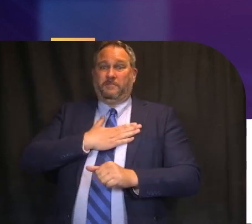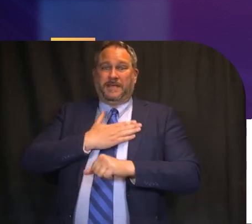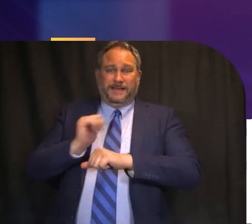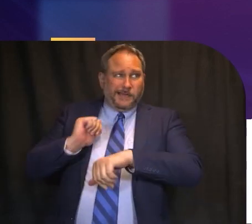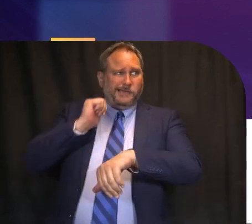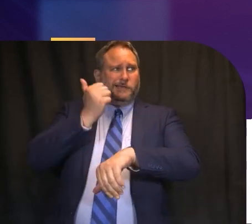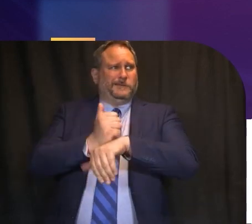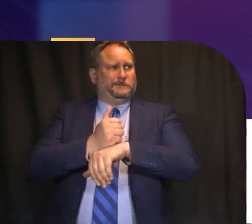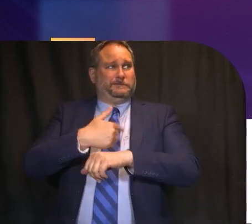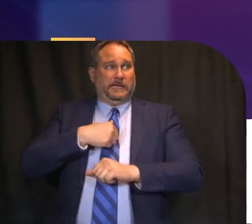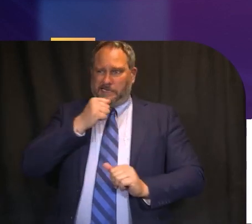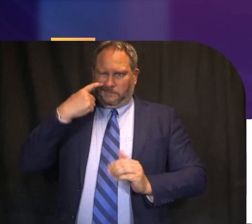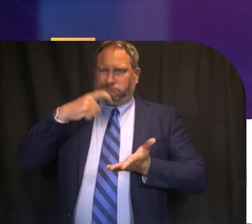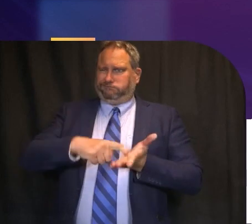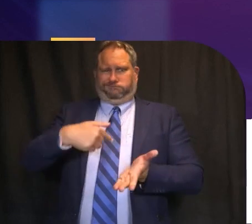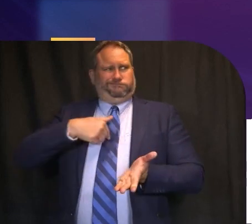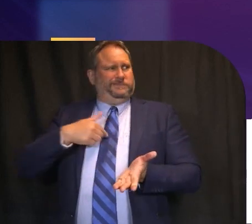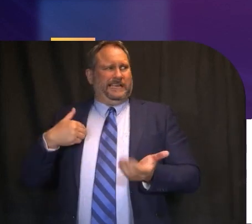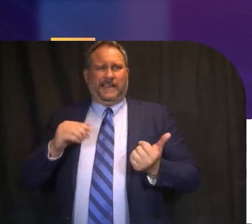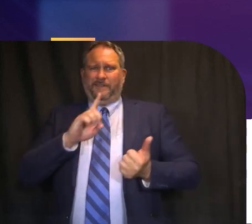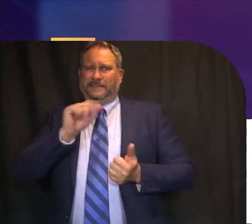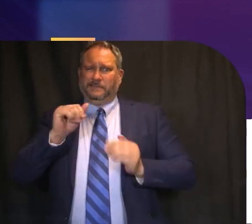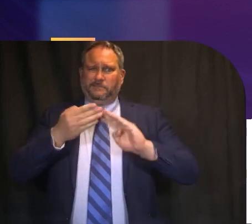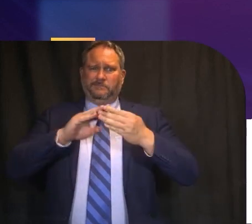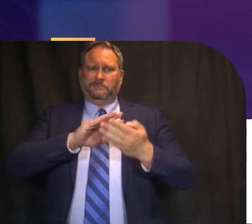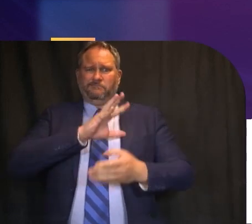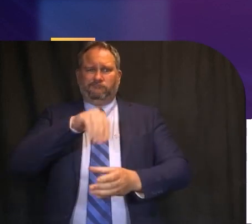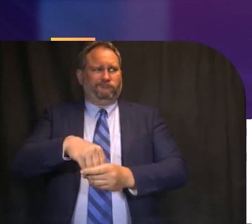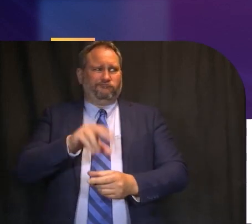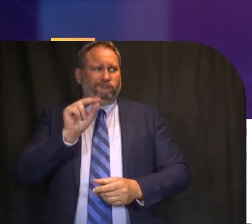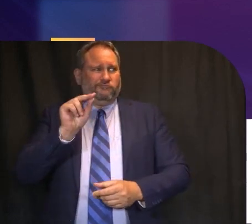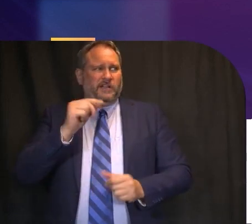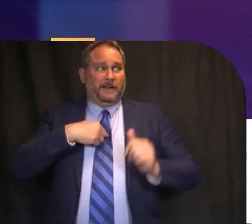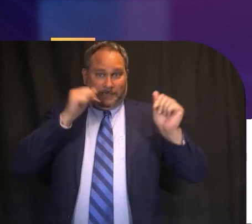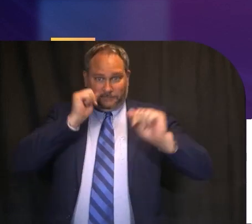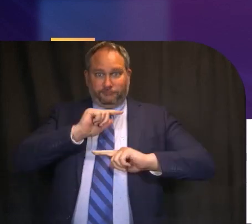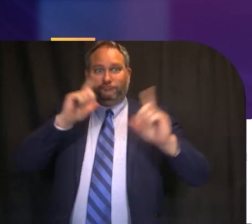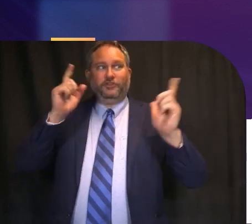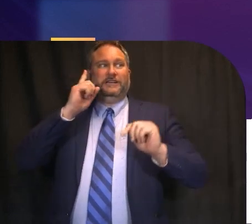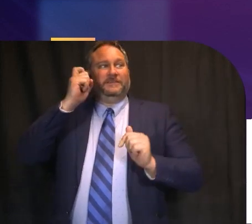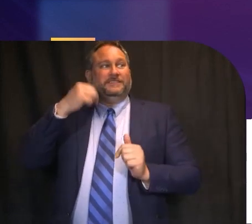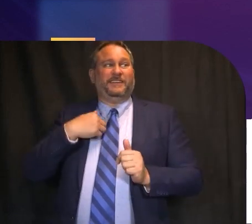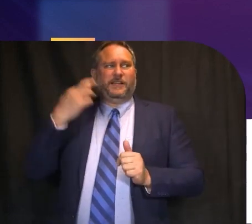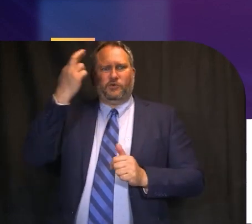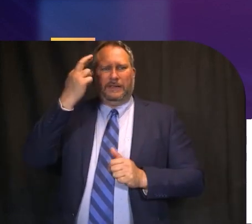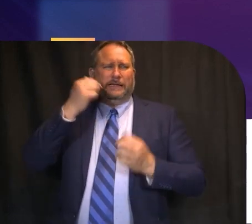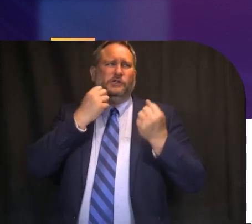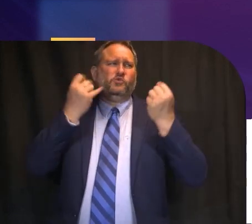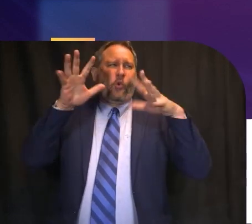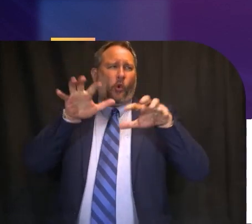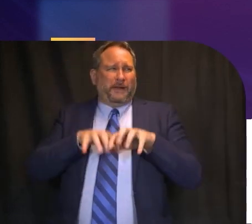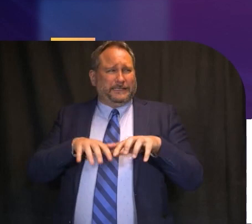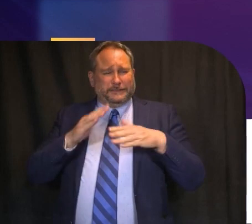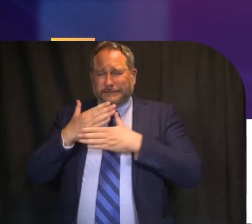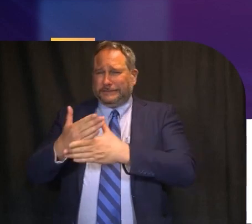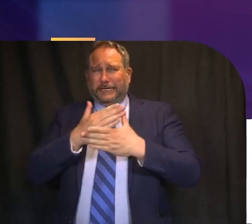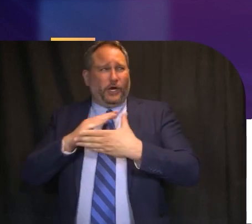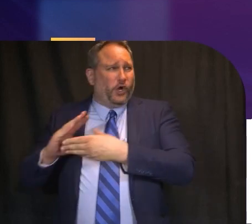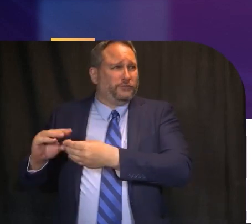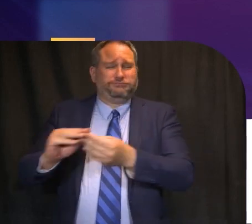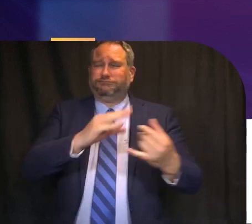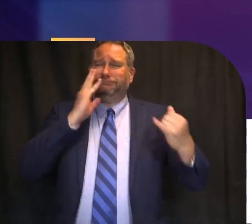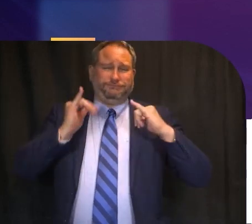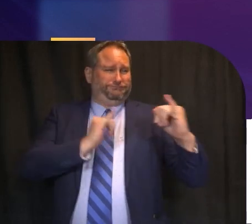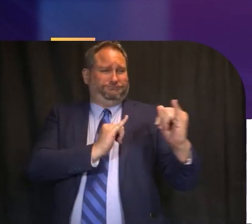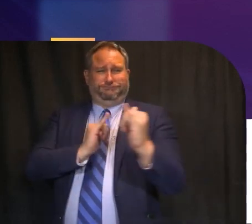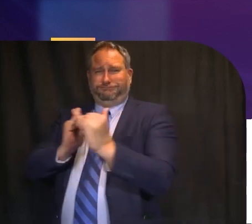Today, this surprises me because I have come to realize that there are so many shared experiences between those of us with food allergies and others with